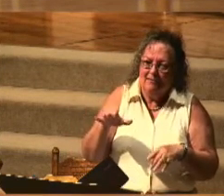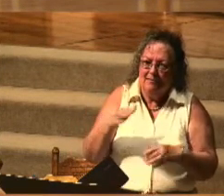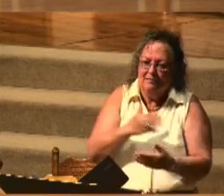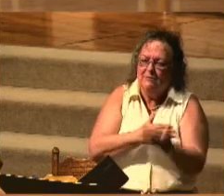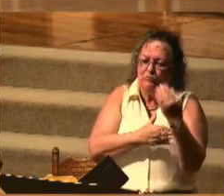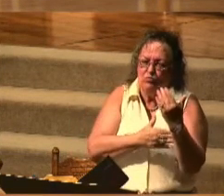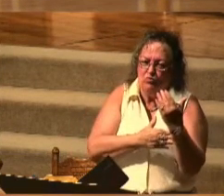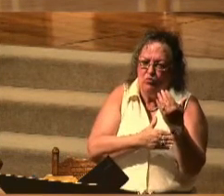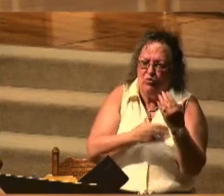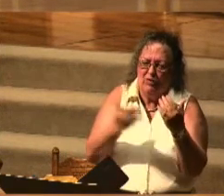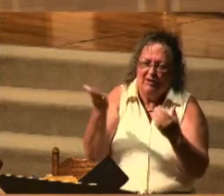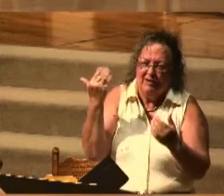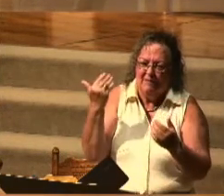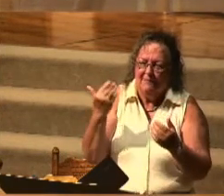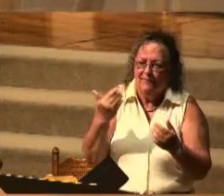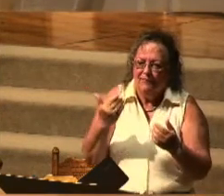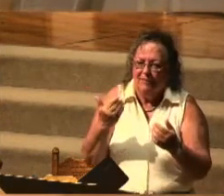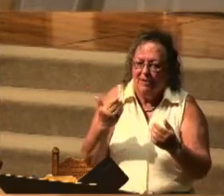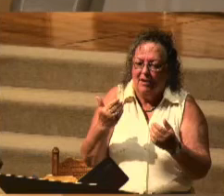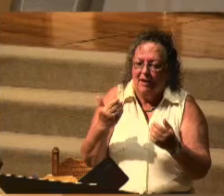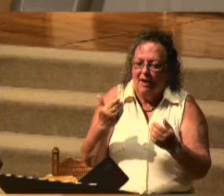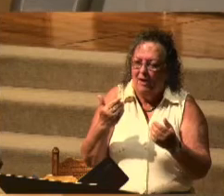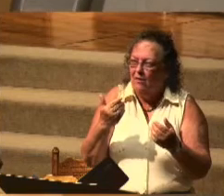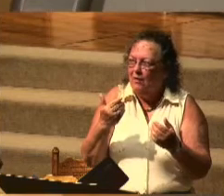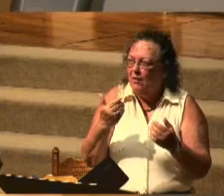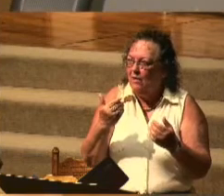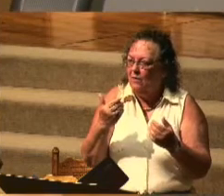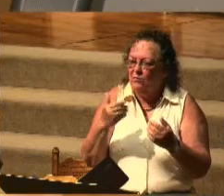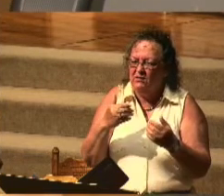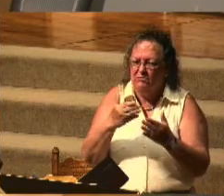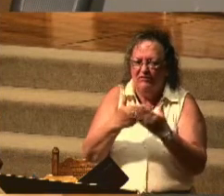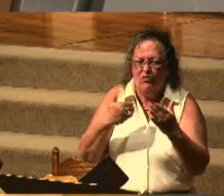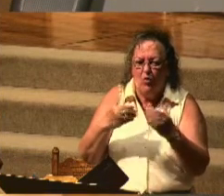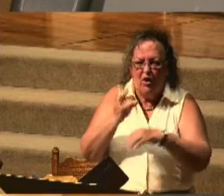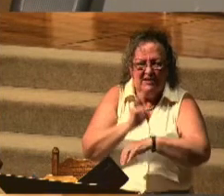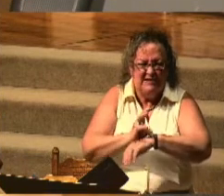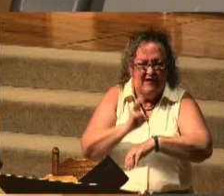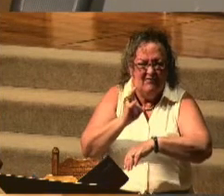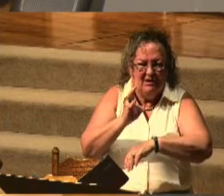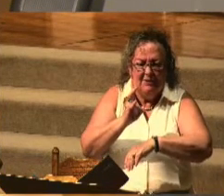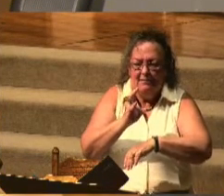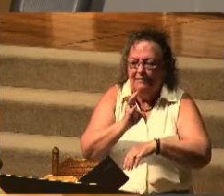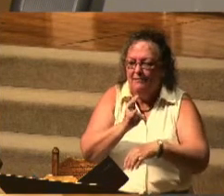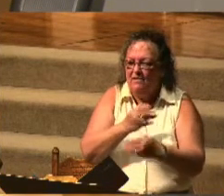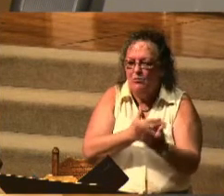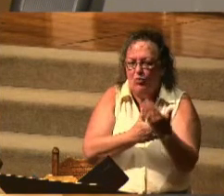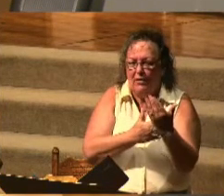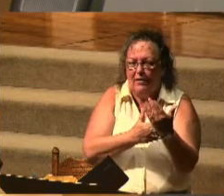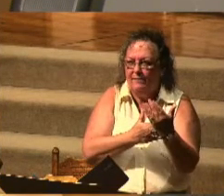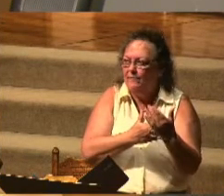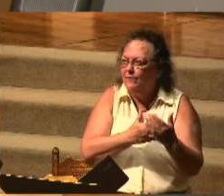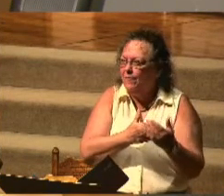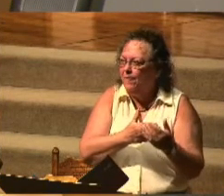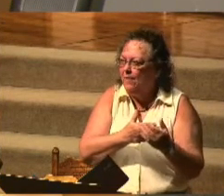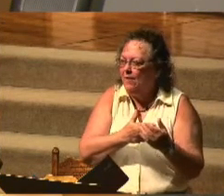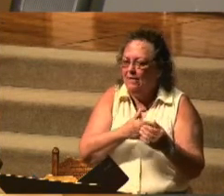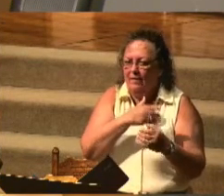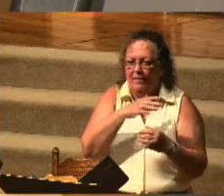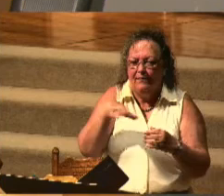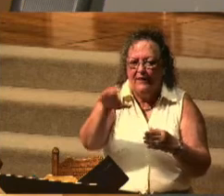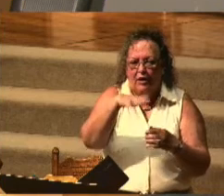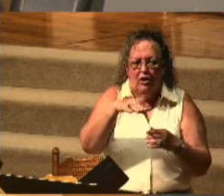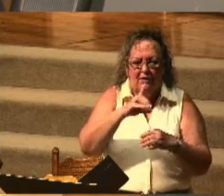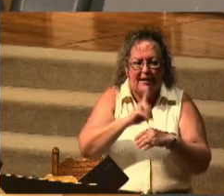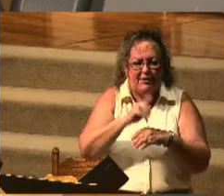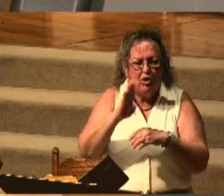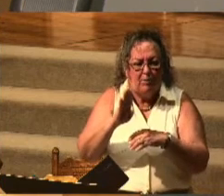was coming over here something real early. It's about before 7 o'clock. And there, out here over Daytona Beach, it